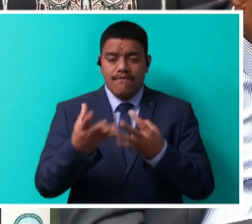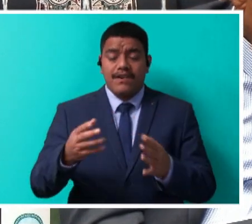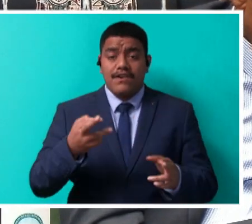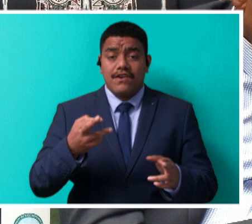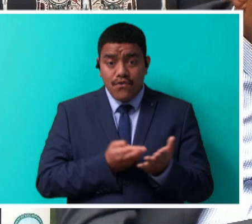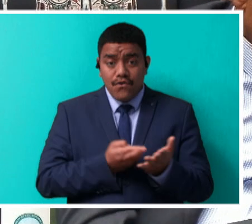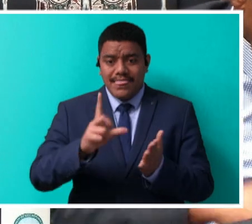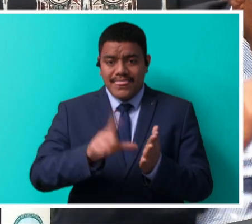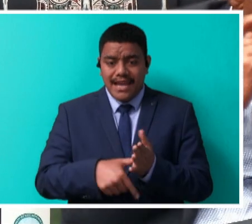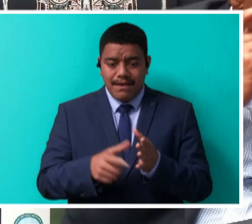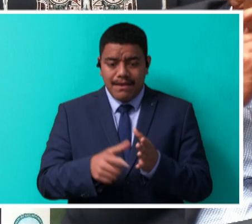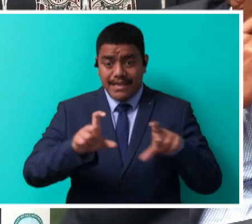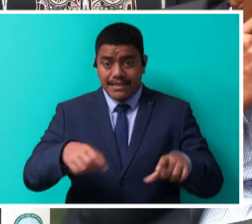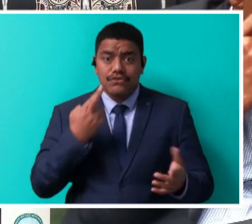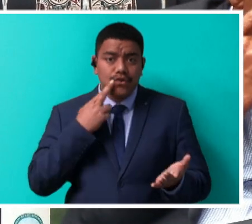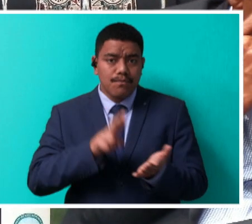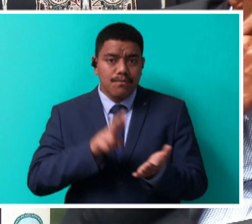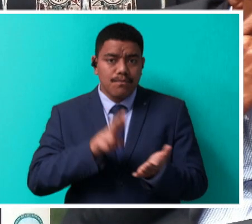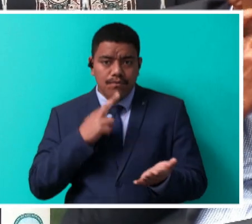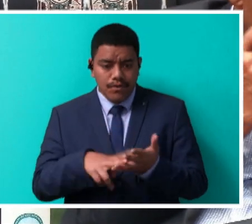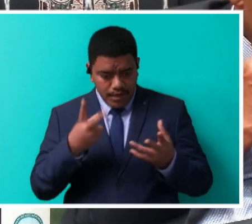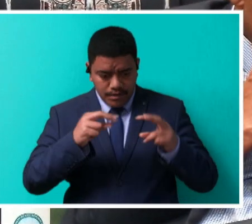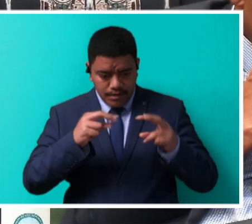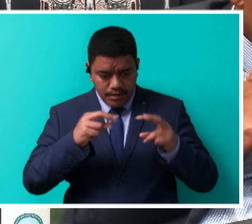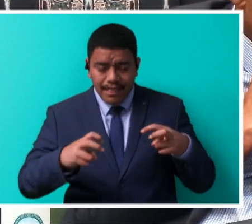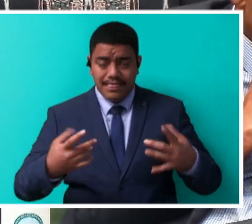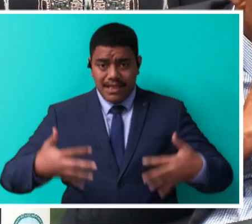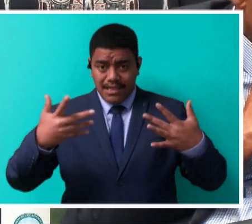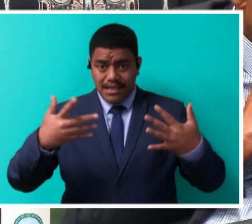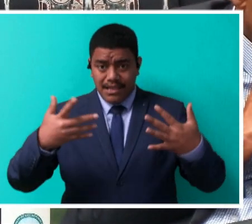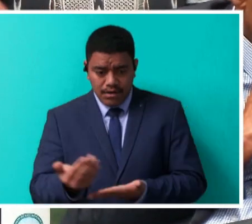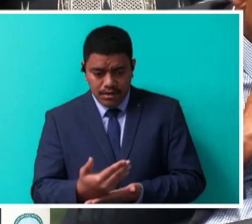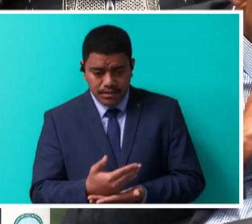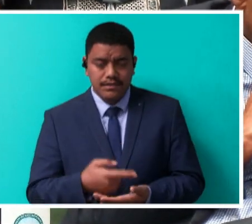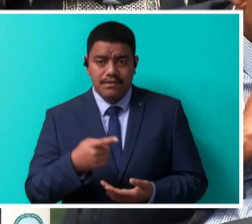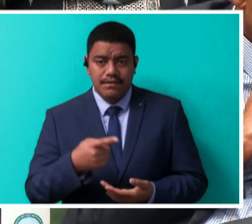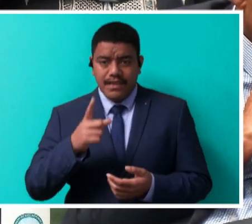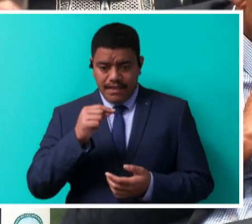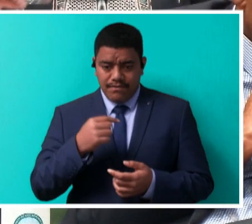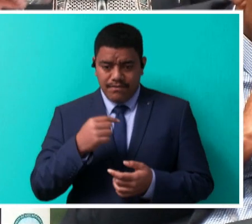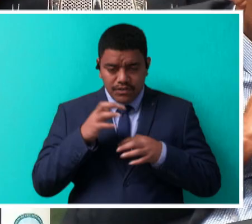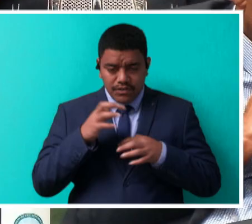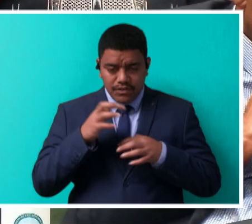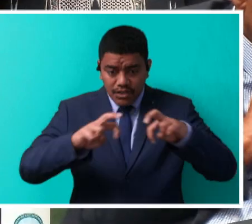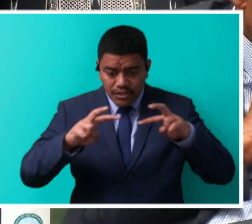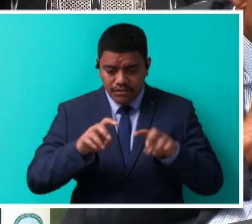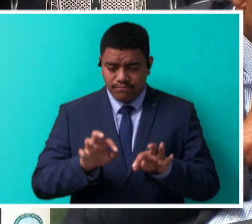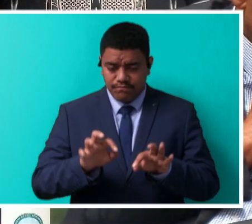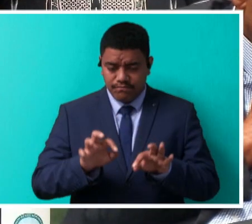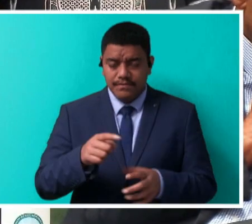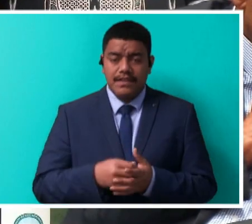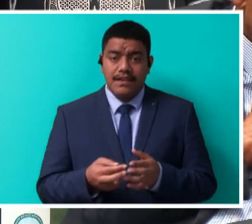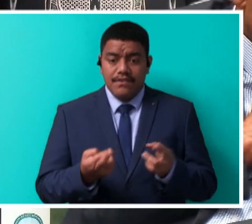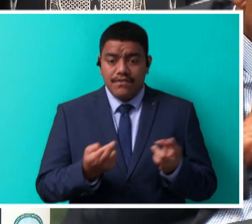to case records, remand and inmate data, electronic filing capabilities, and consistent reference